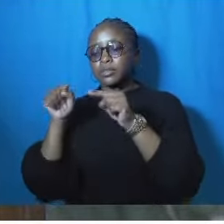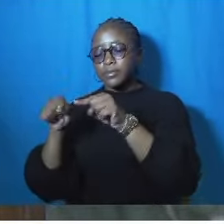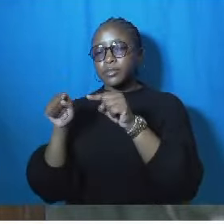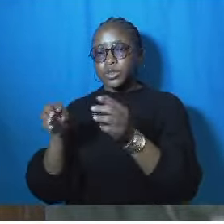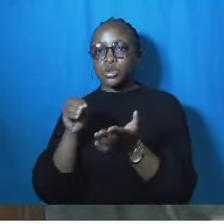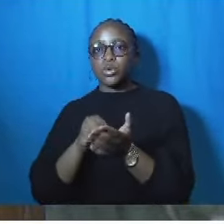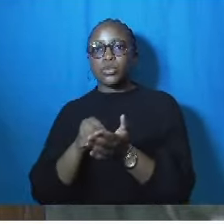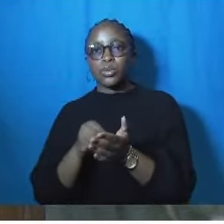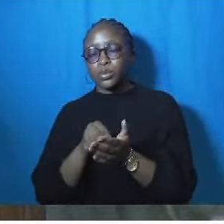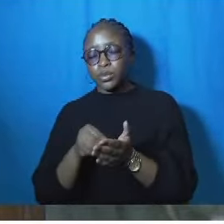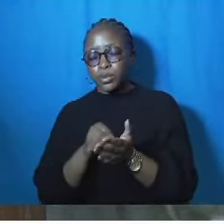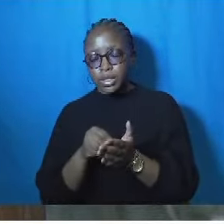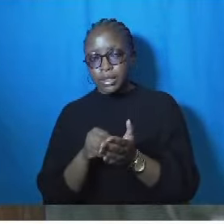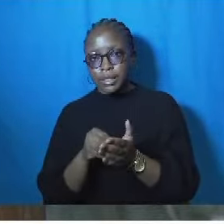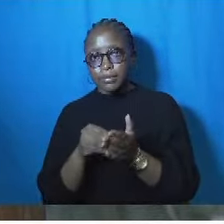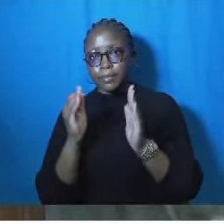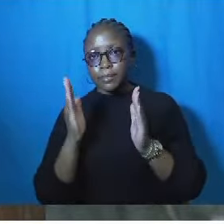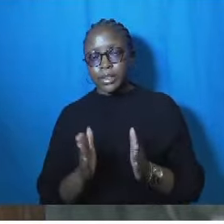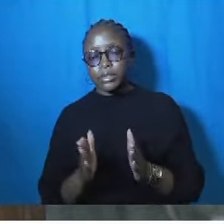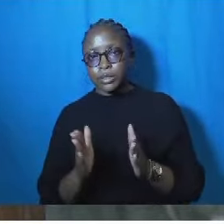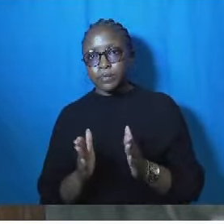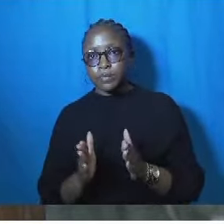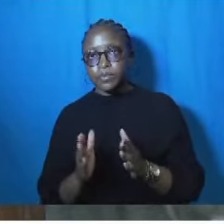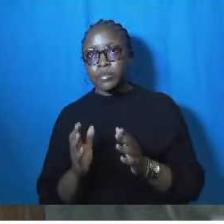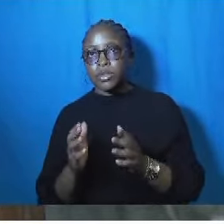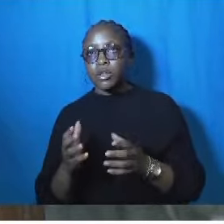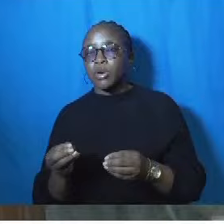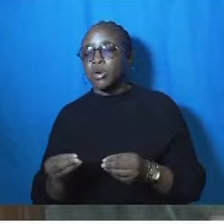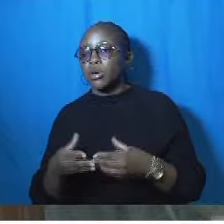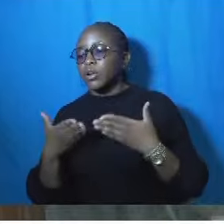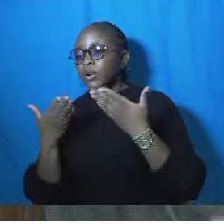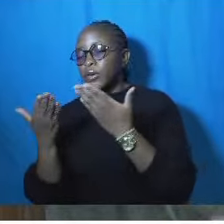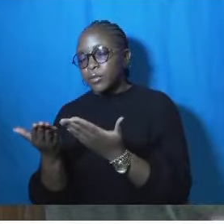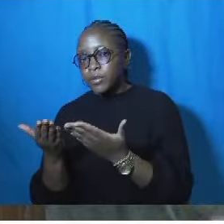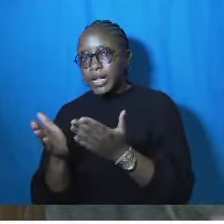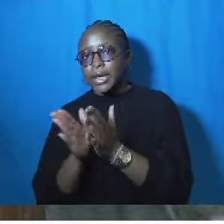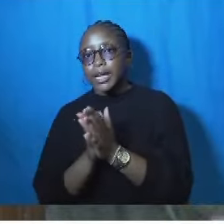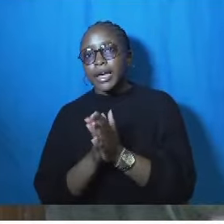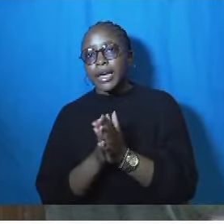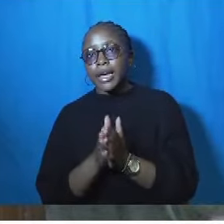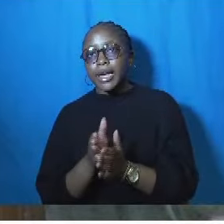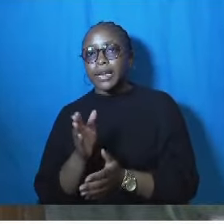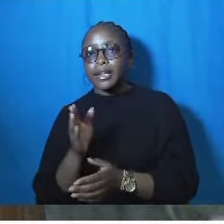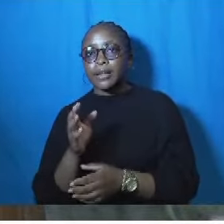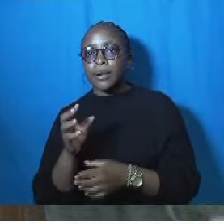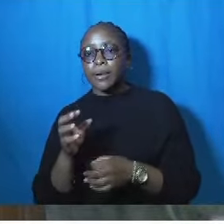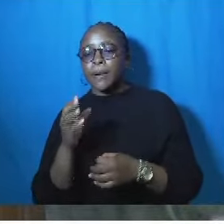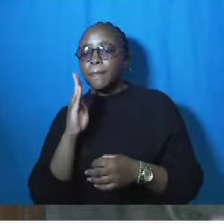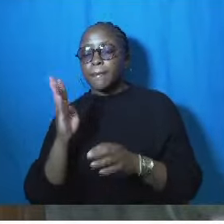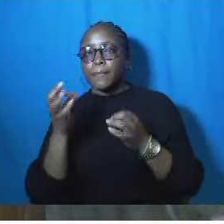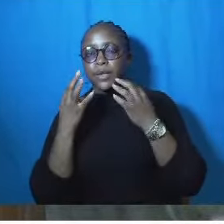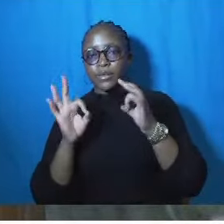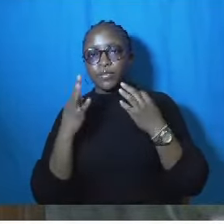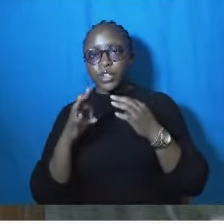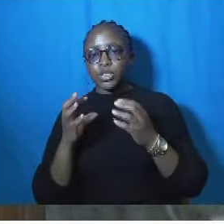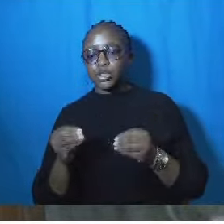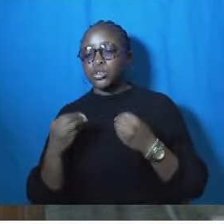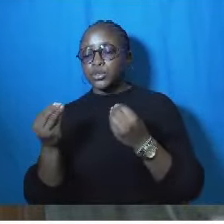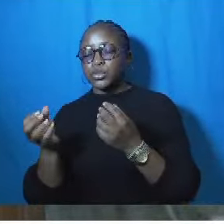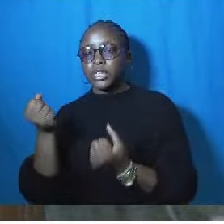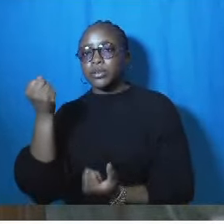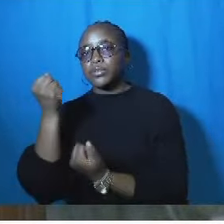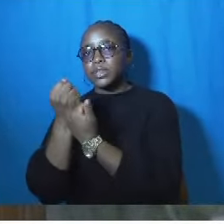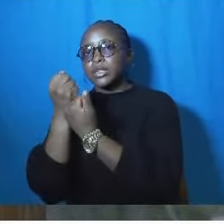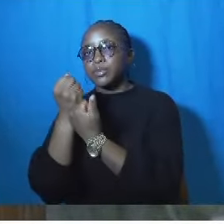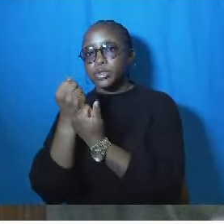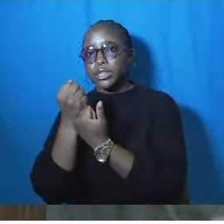them. Offer and be willing to be a support base for them. Do